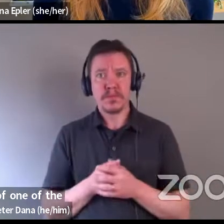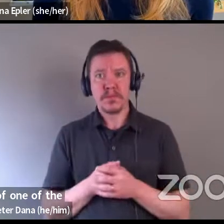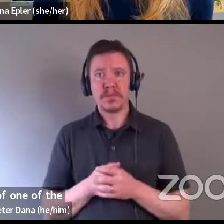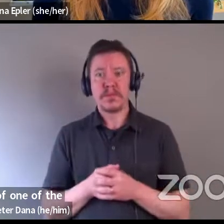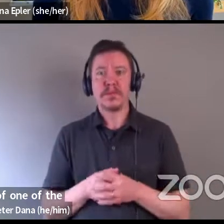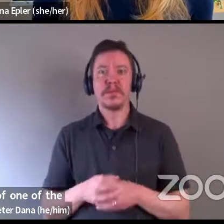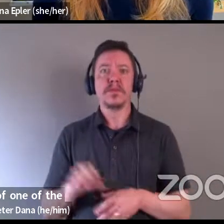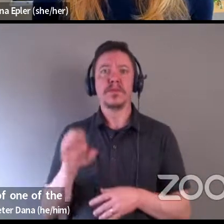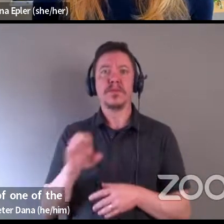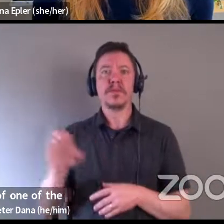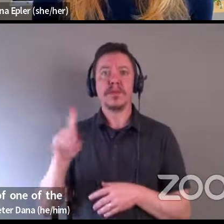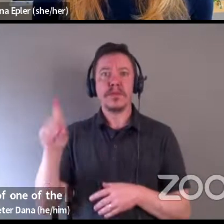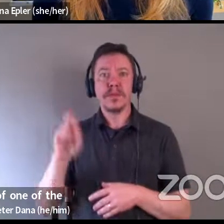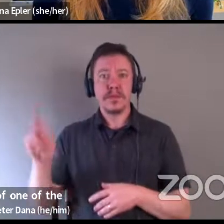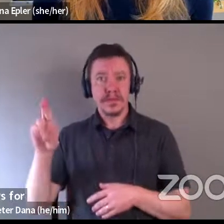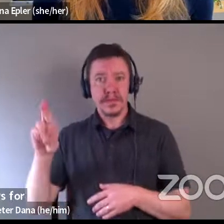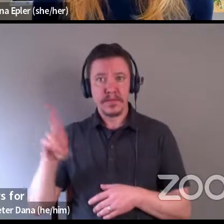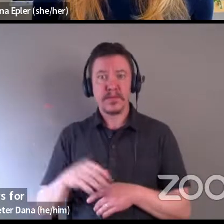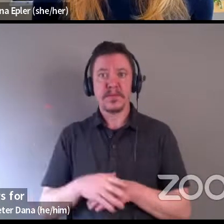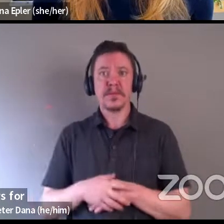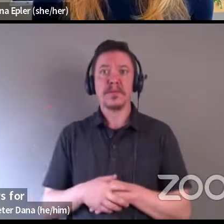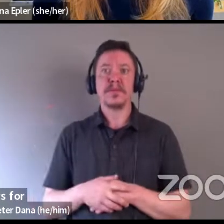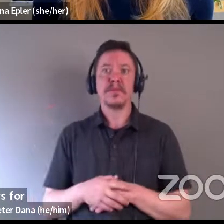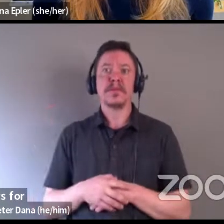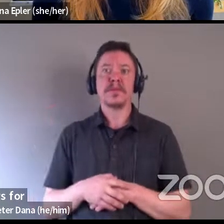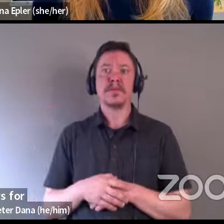EDR, which stands for End